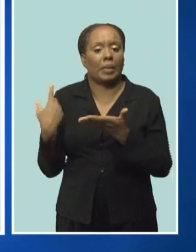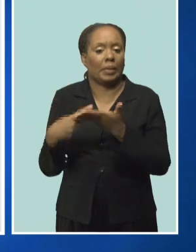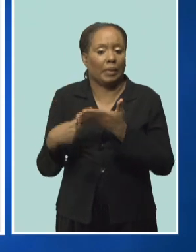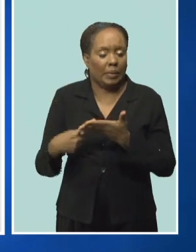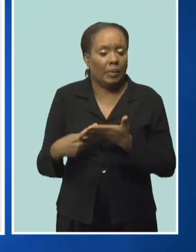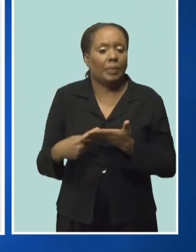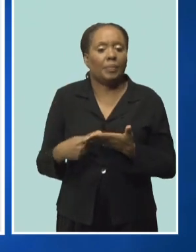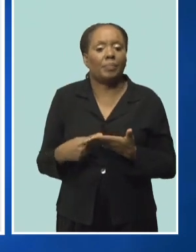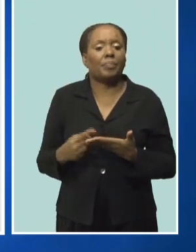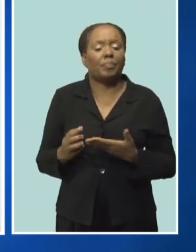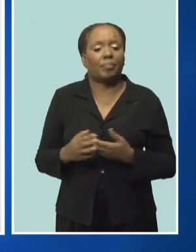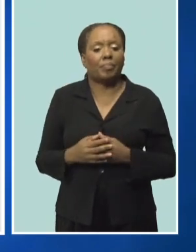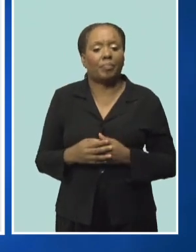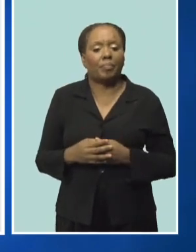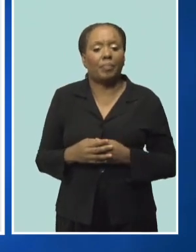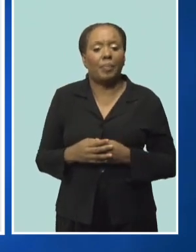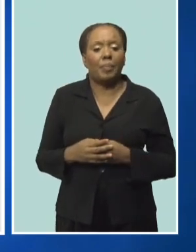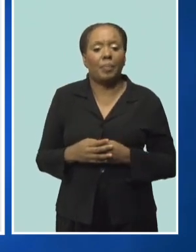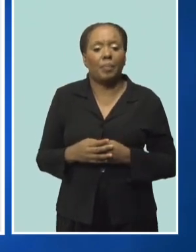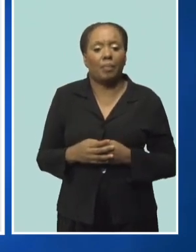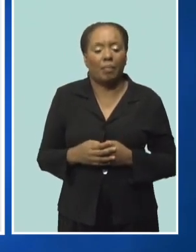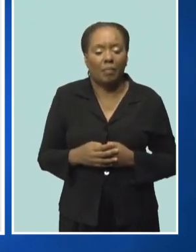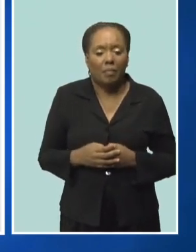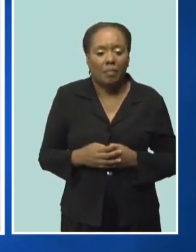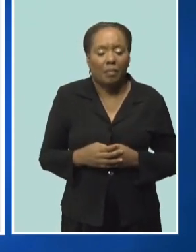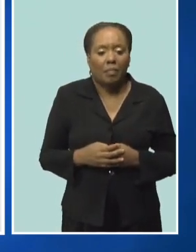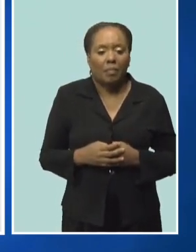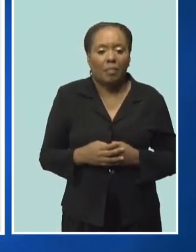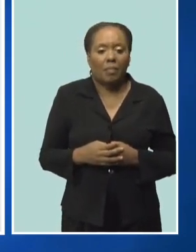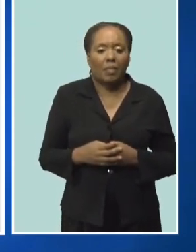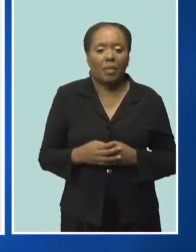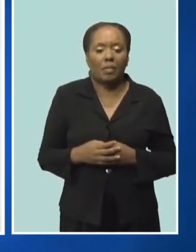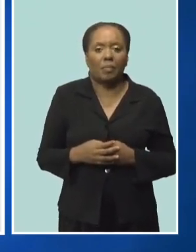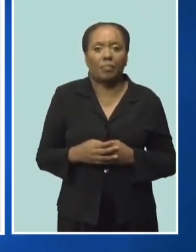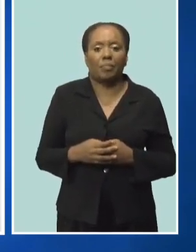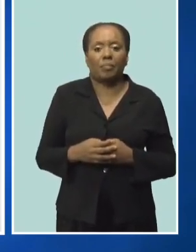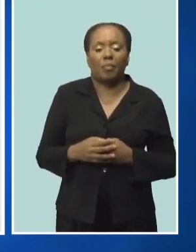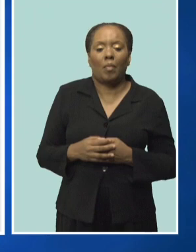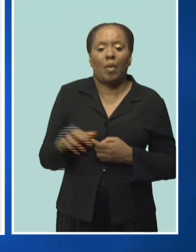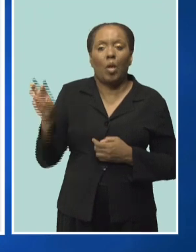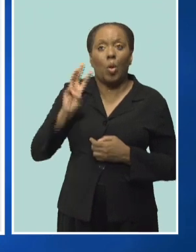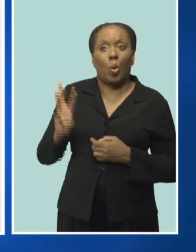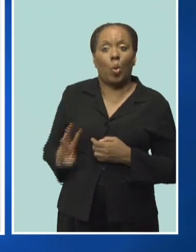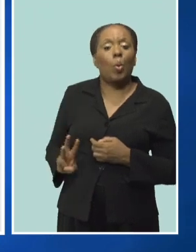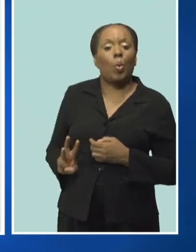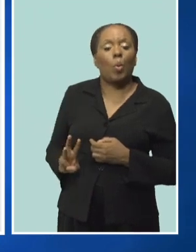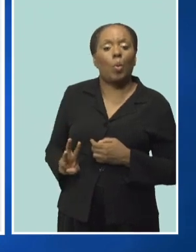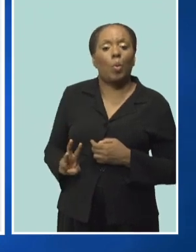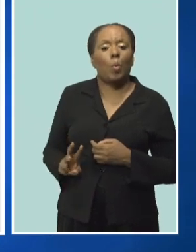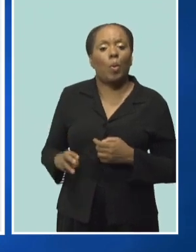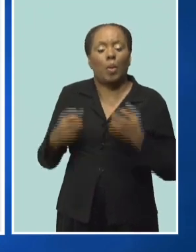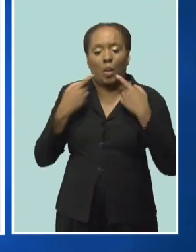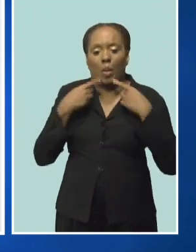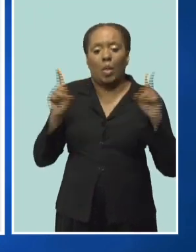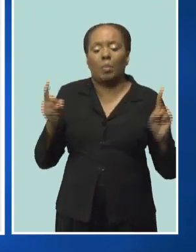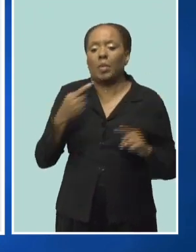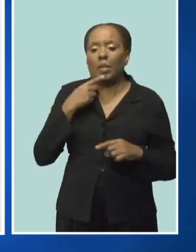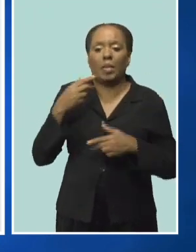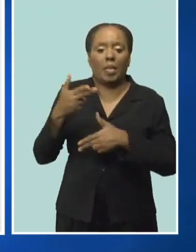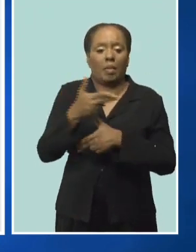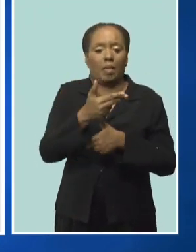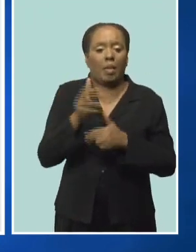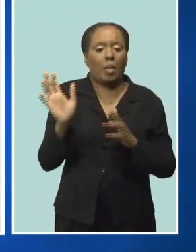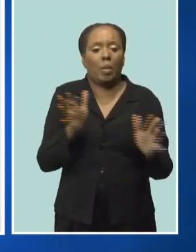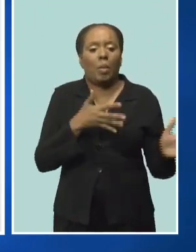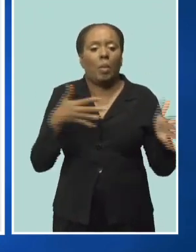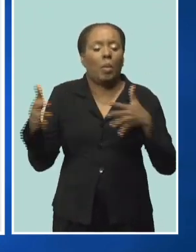heard with respect to the Meteorological Office's advisory that the hurricane winds at the moment